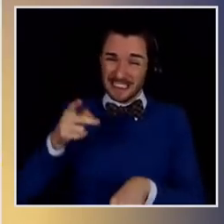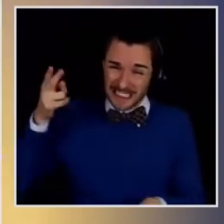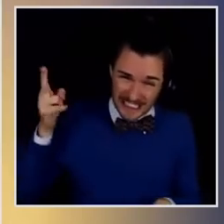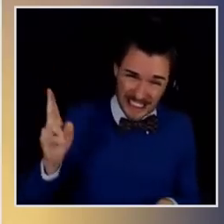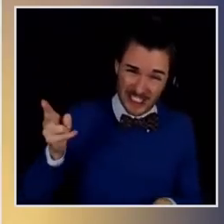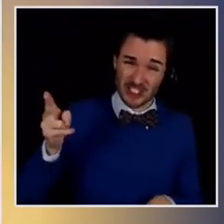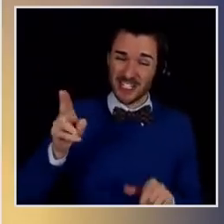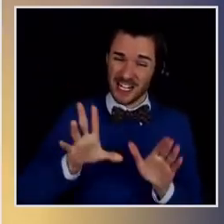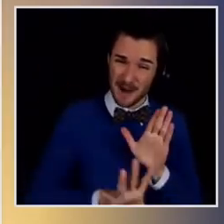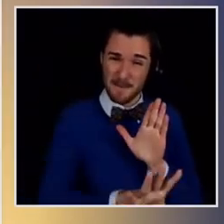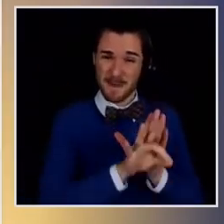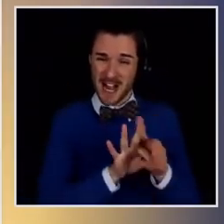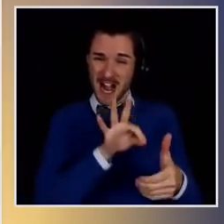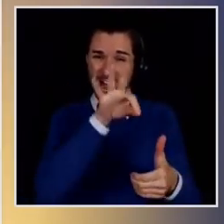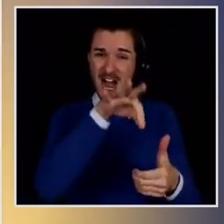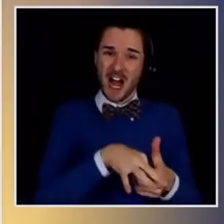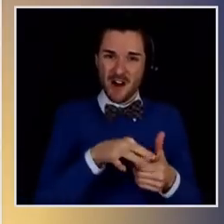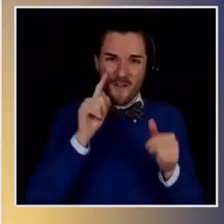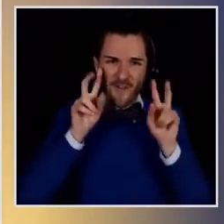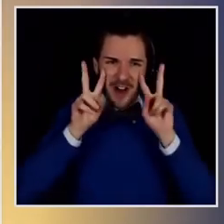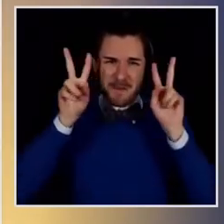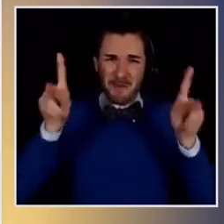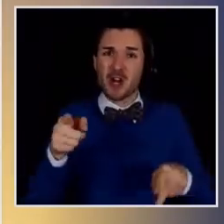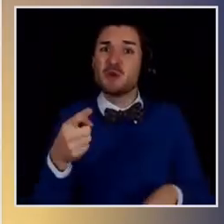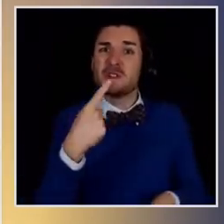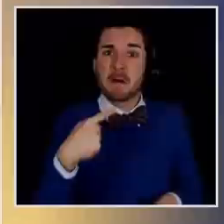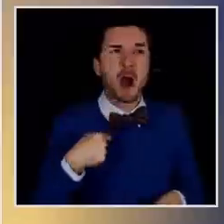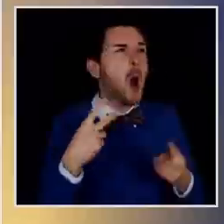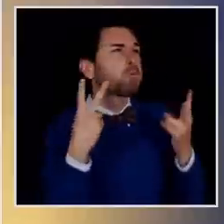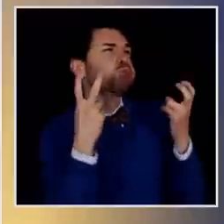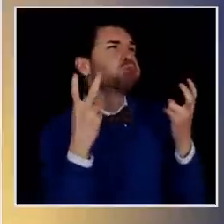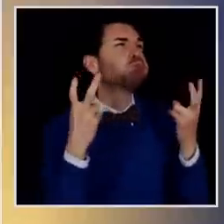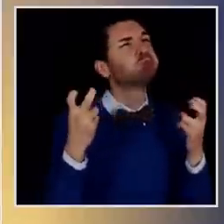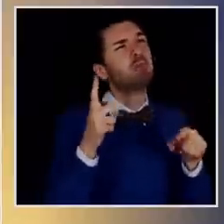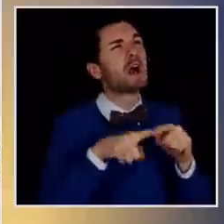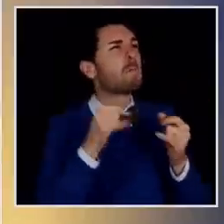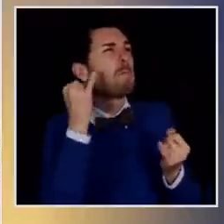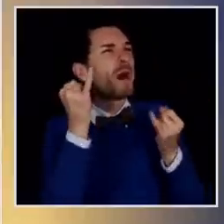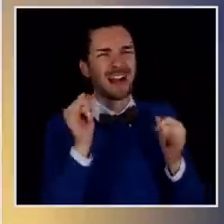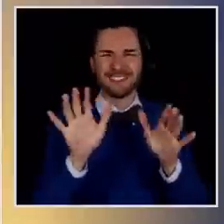Don't tell me it's not possible in the United States.